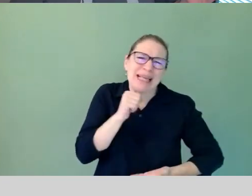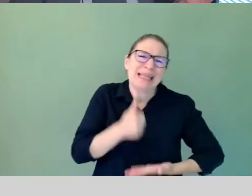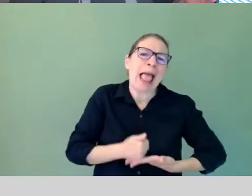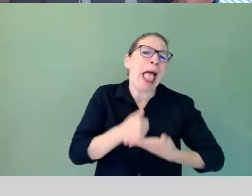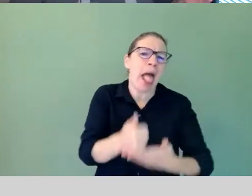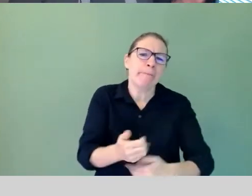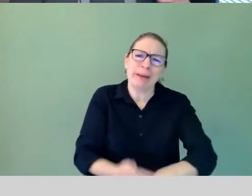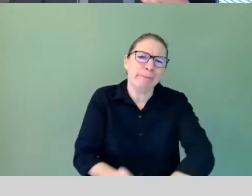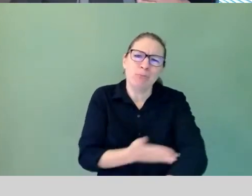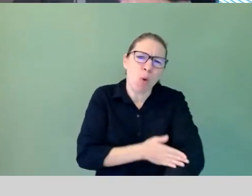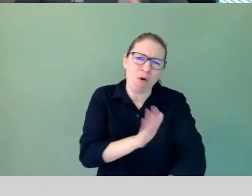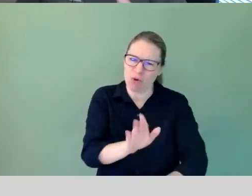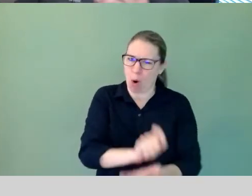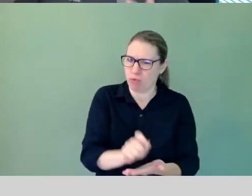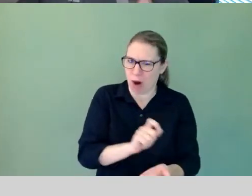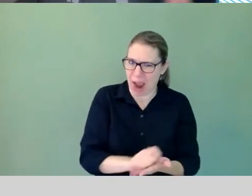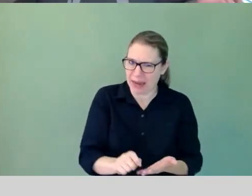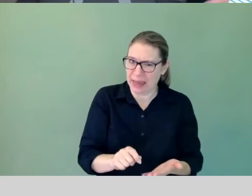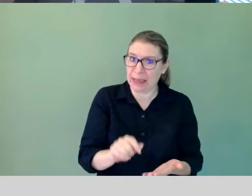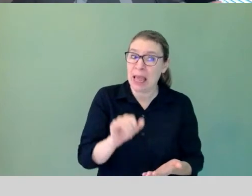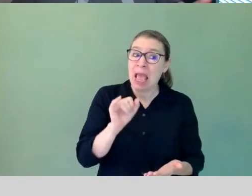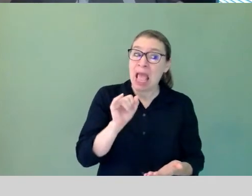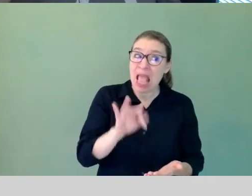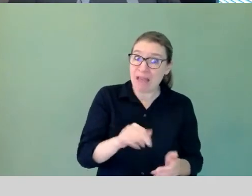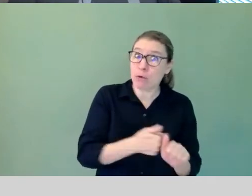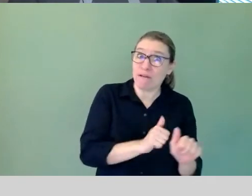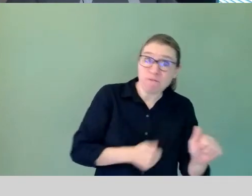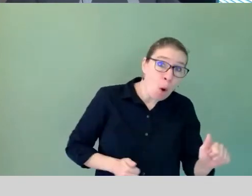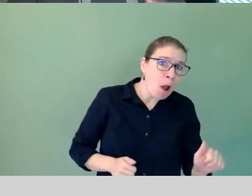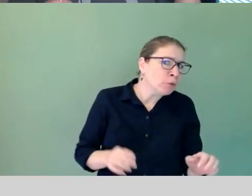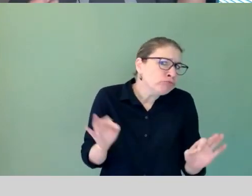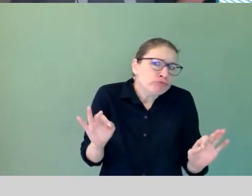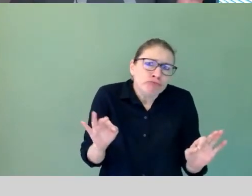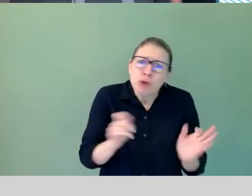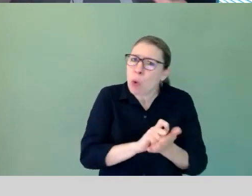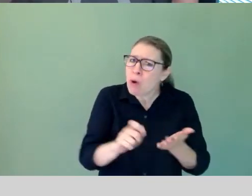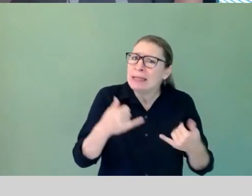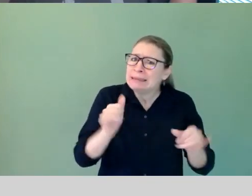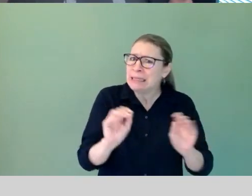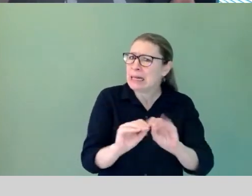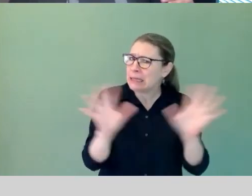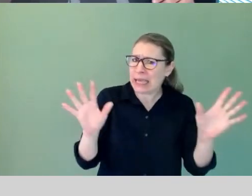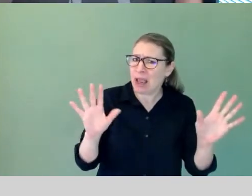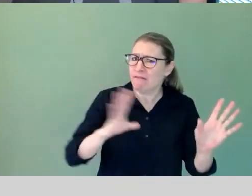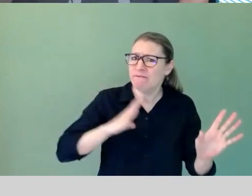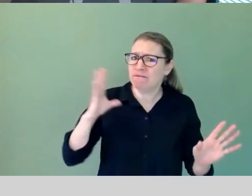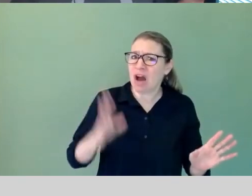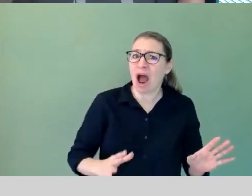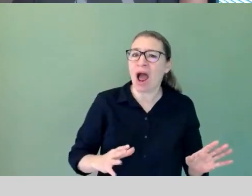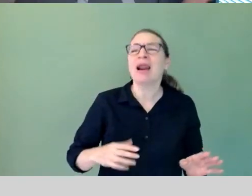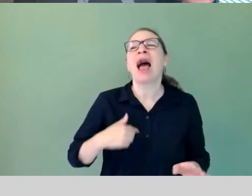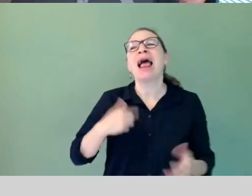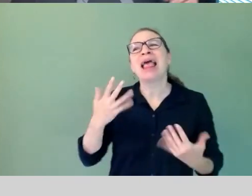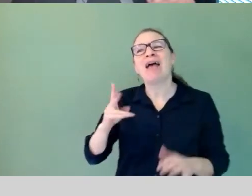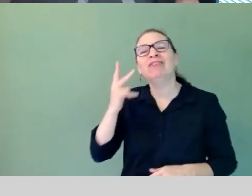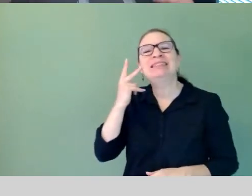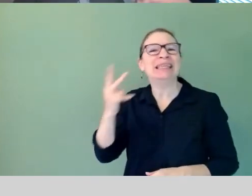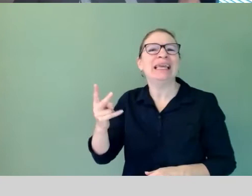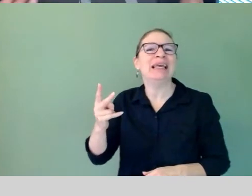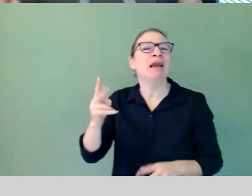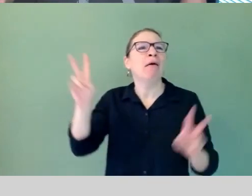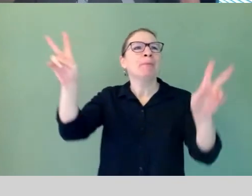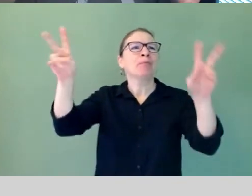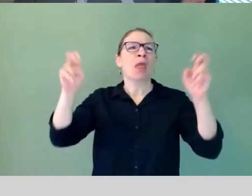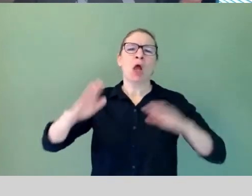of language. There's everything to be lost, so just don't do it. I've seen things like top 10 tips for JavaScript noobs, and I'm